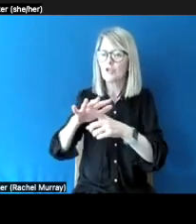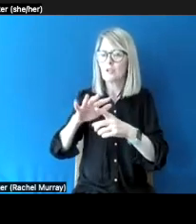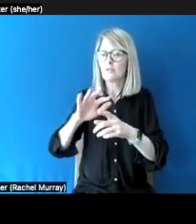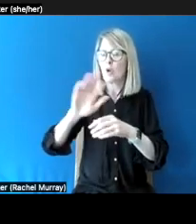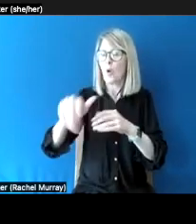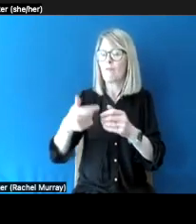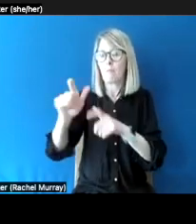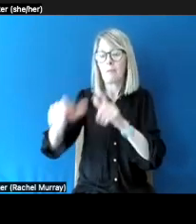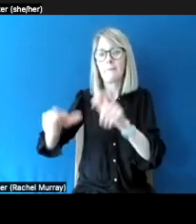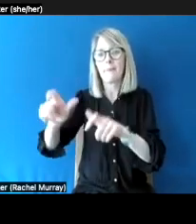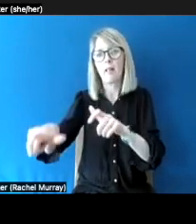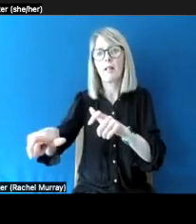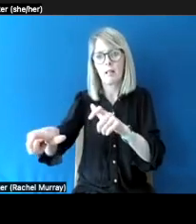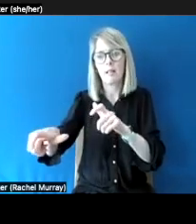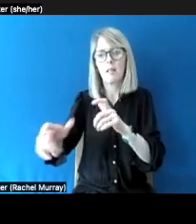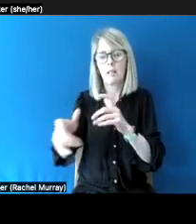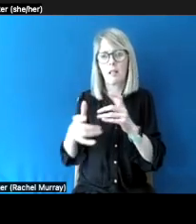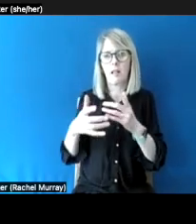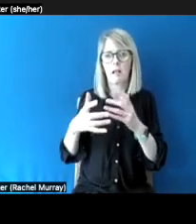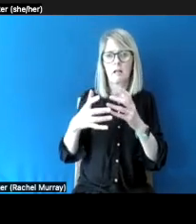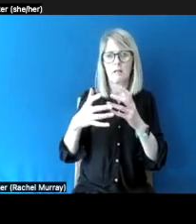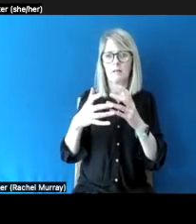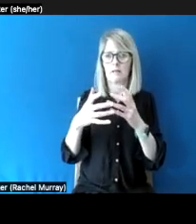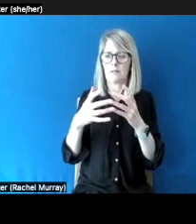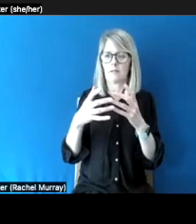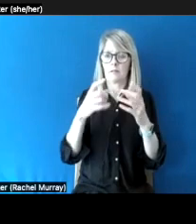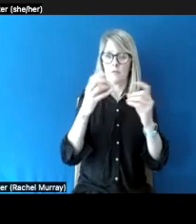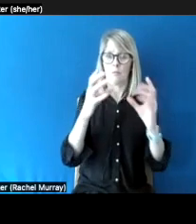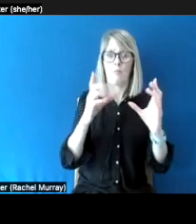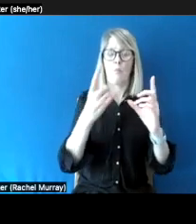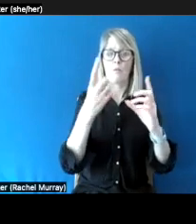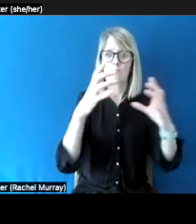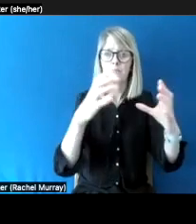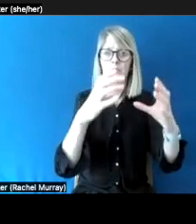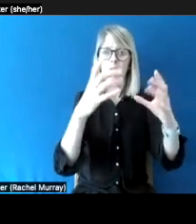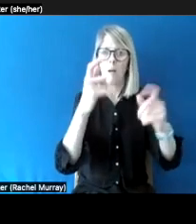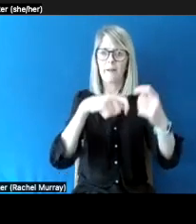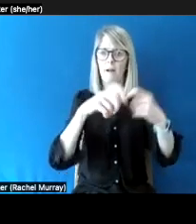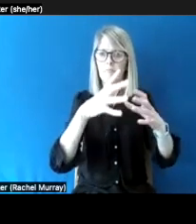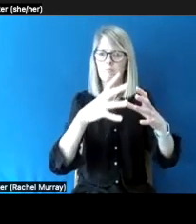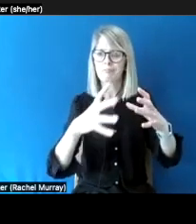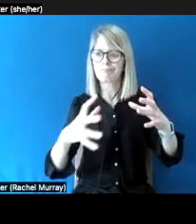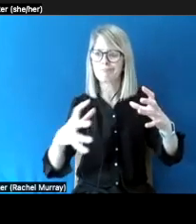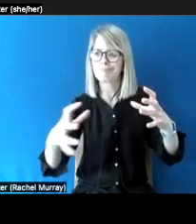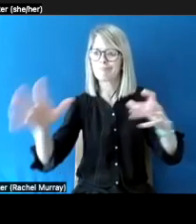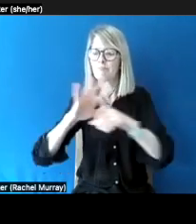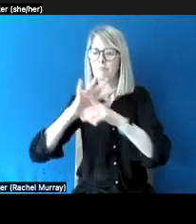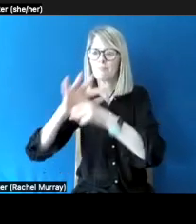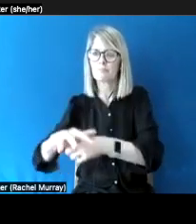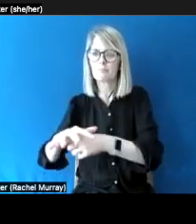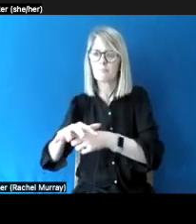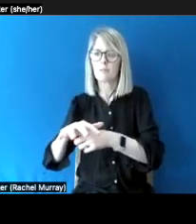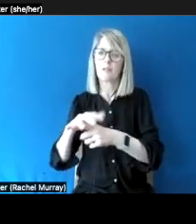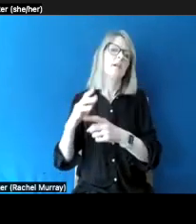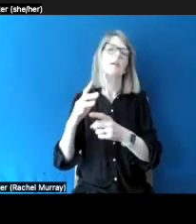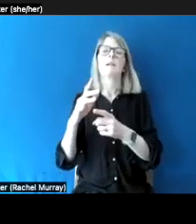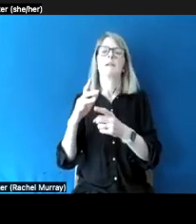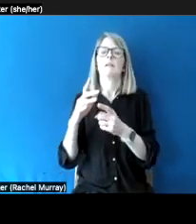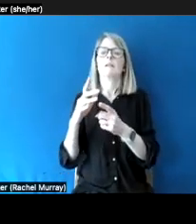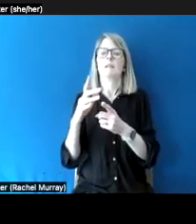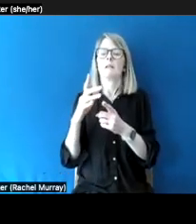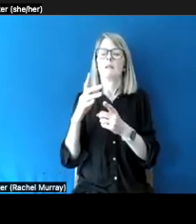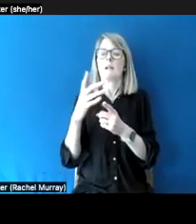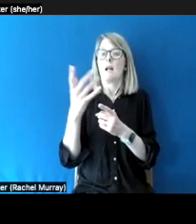such, part of the historical universe of forms of intergroup domination,